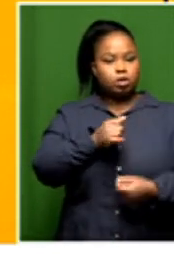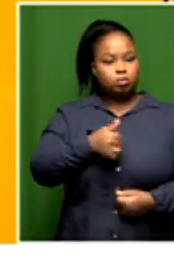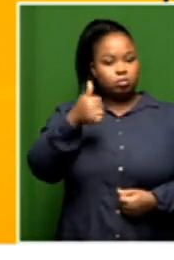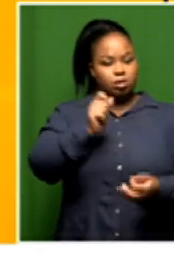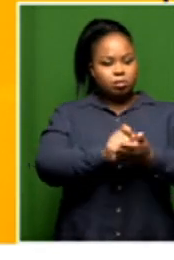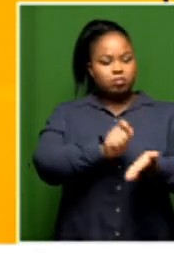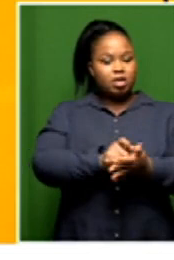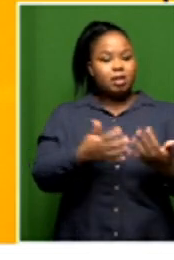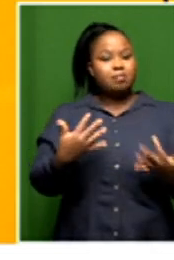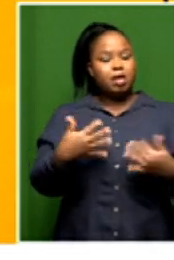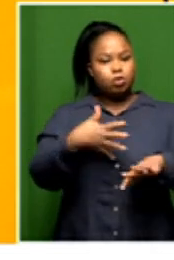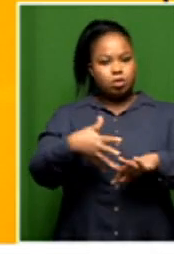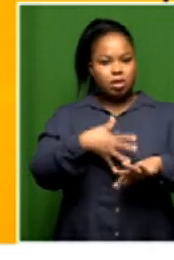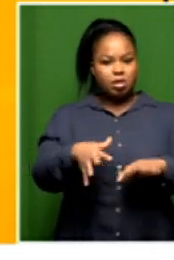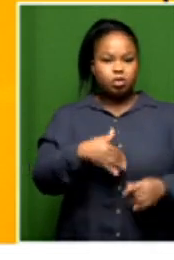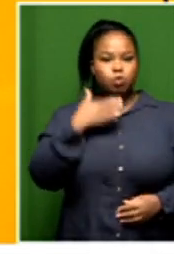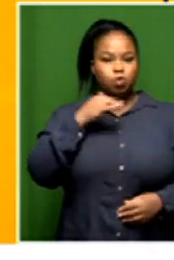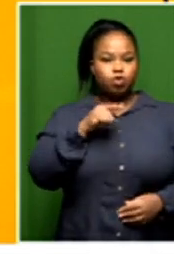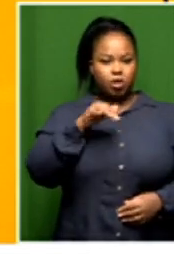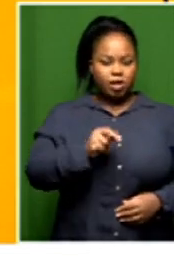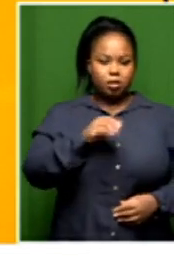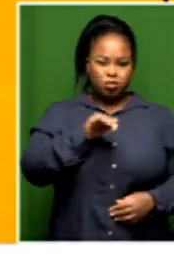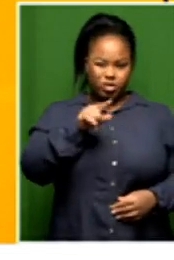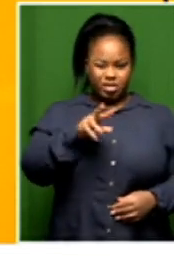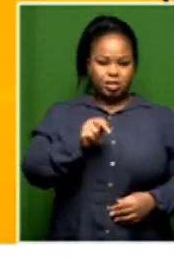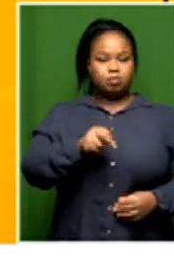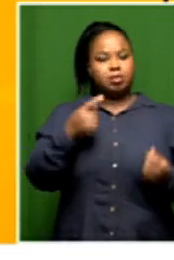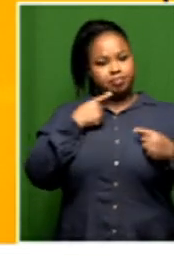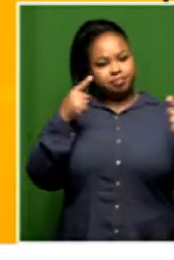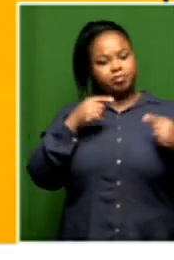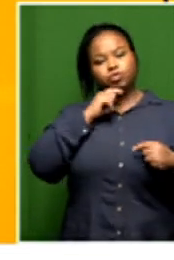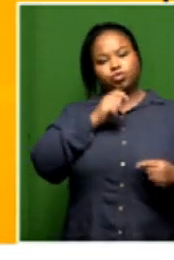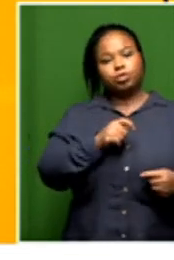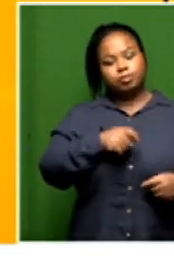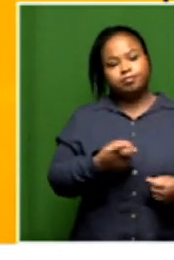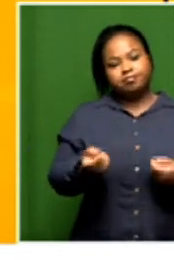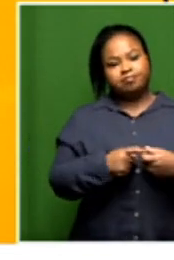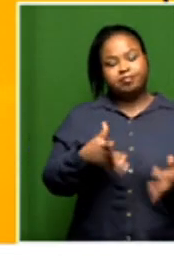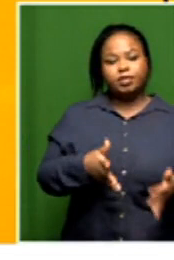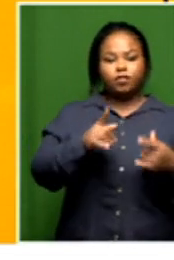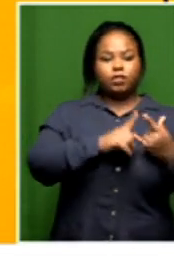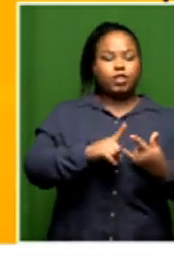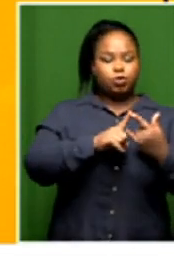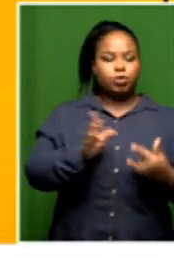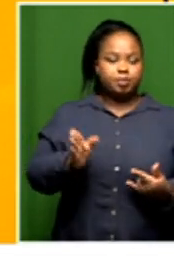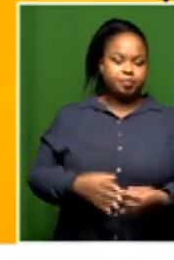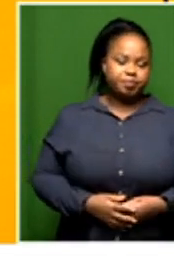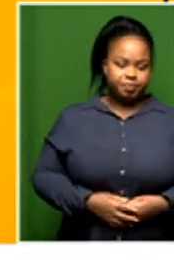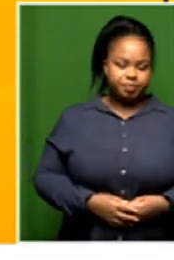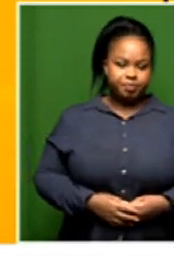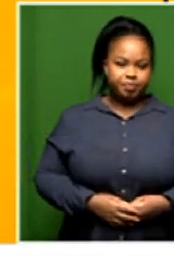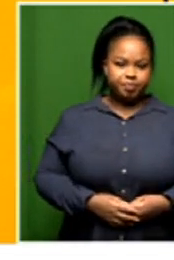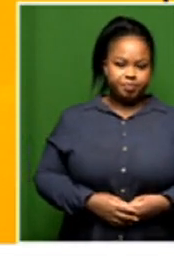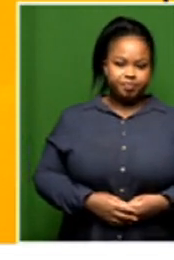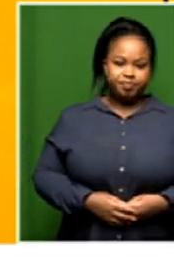book Blood on Their Hands, General Johan Booysen reveals his truth, joins us this morning via, of